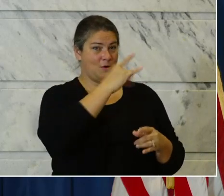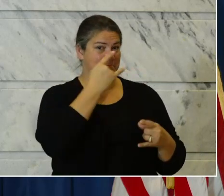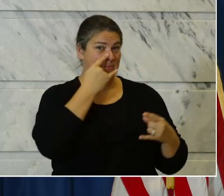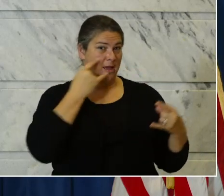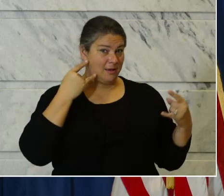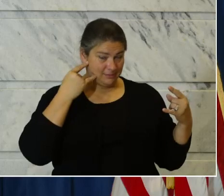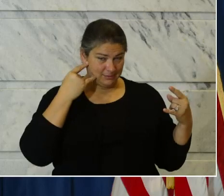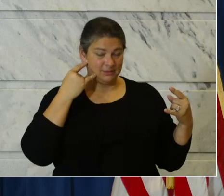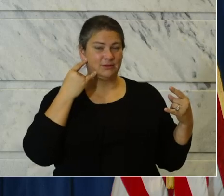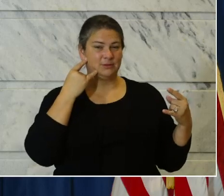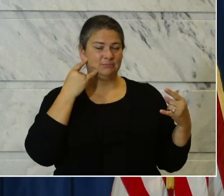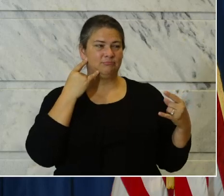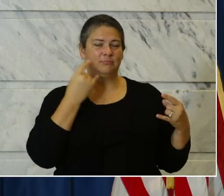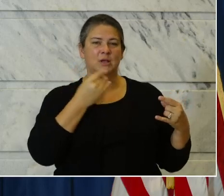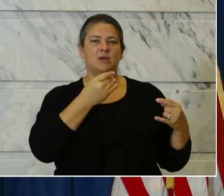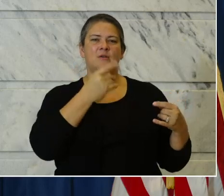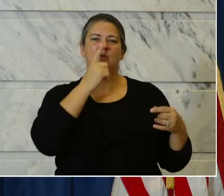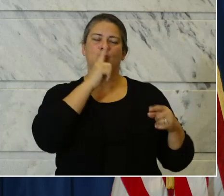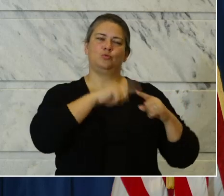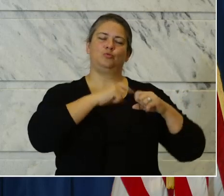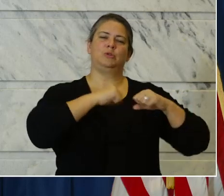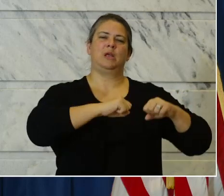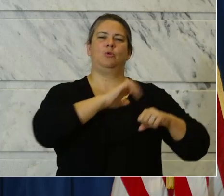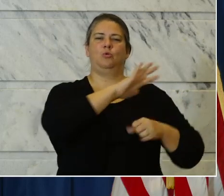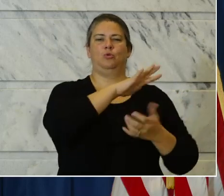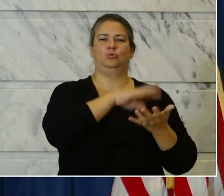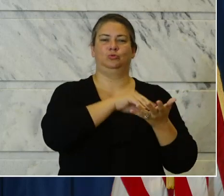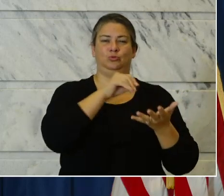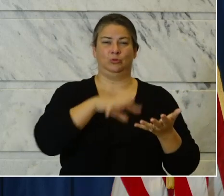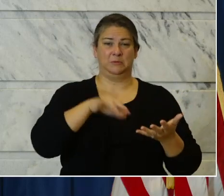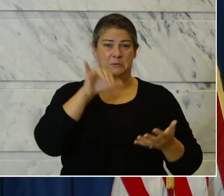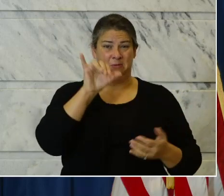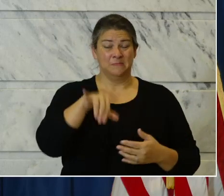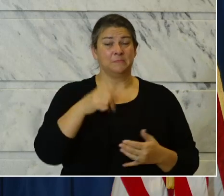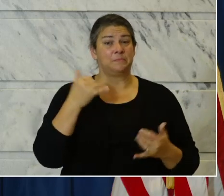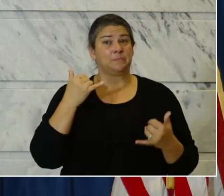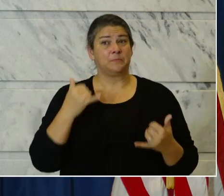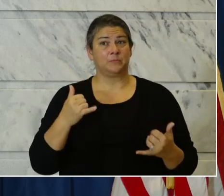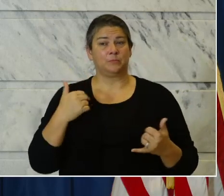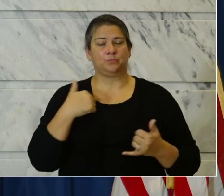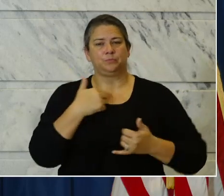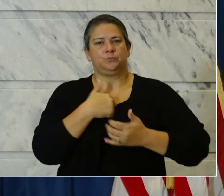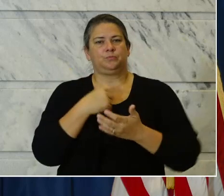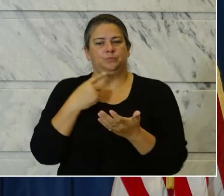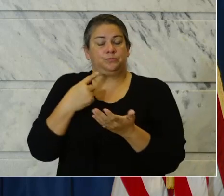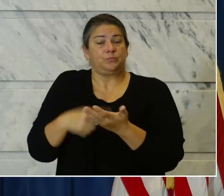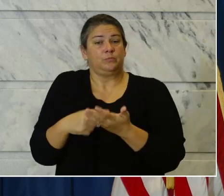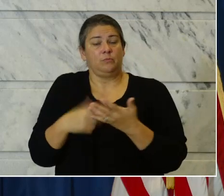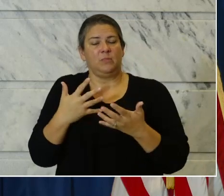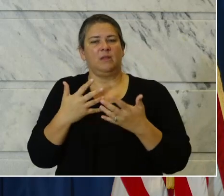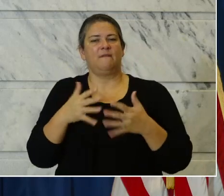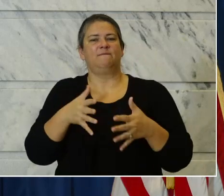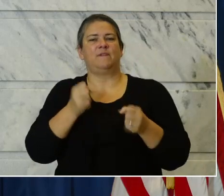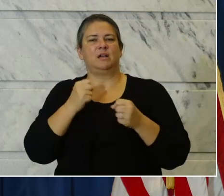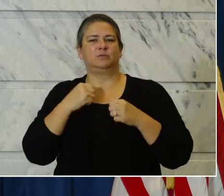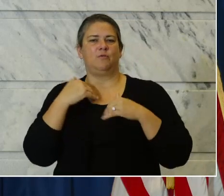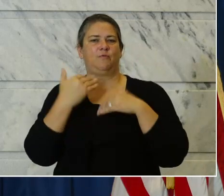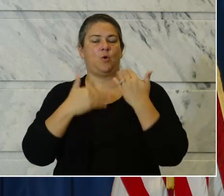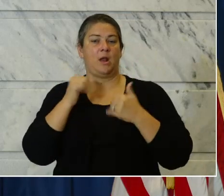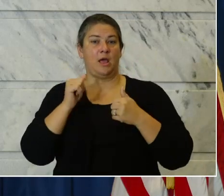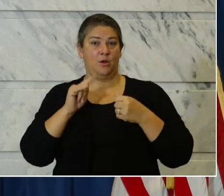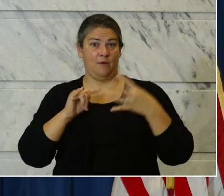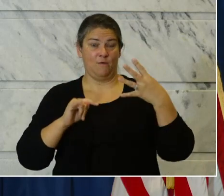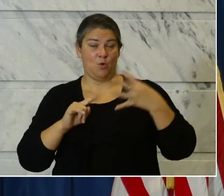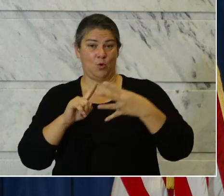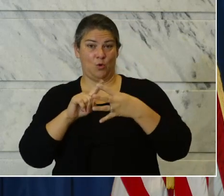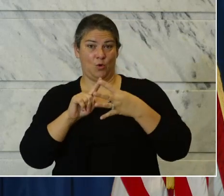protect your students. Today, we're going to go over our Fast Four at 4. Then we're going to have Amy Cubbage